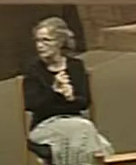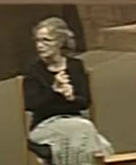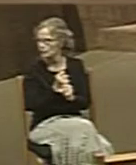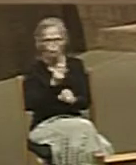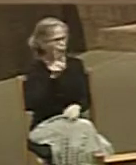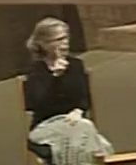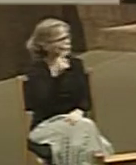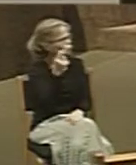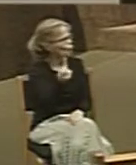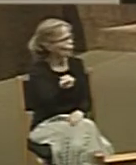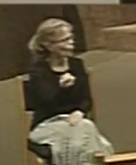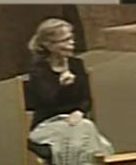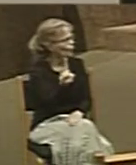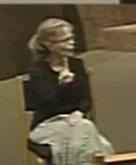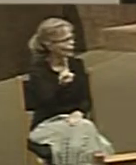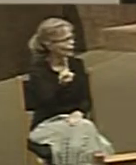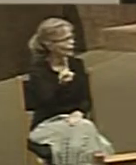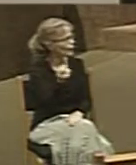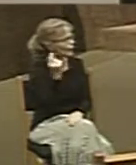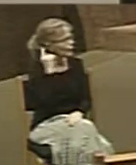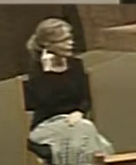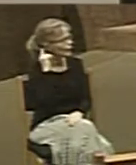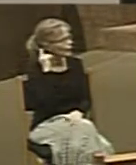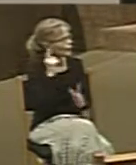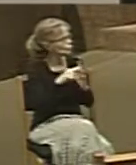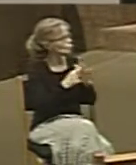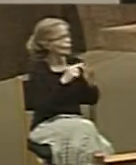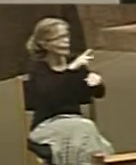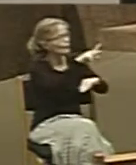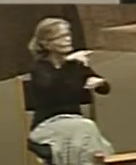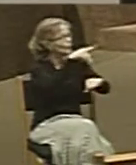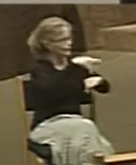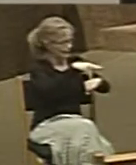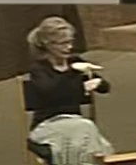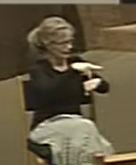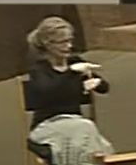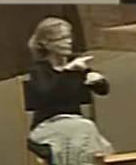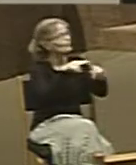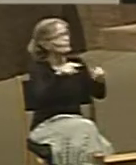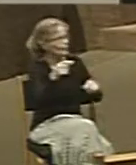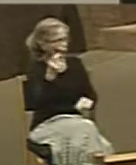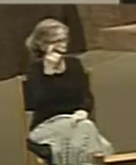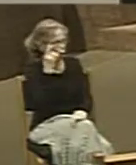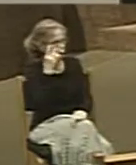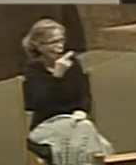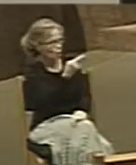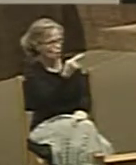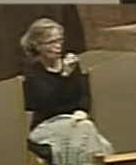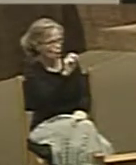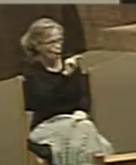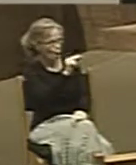Where were you? Tell them. Started out in the Philippines, went to Hong Kong, went to China.